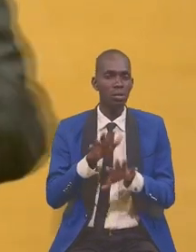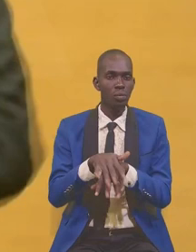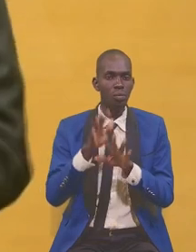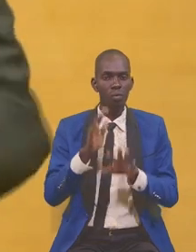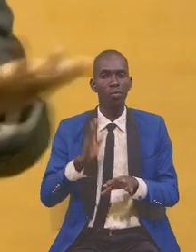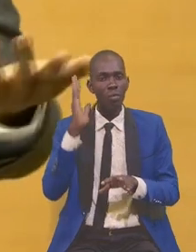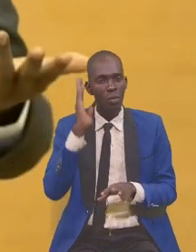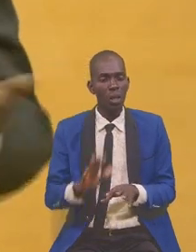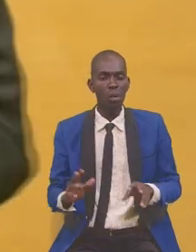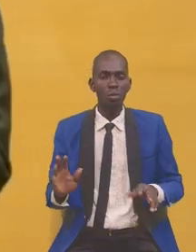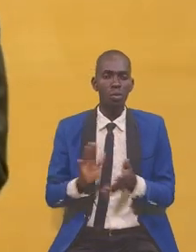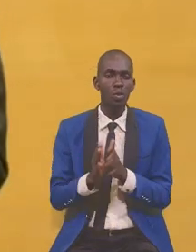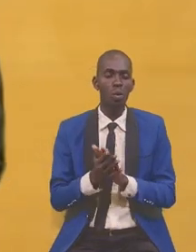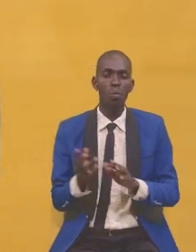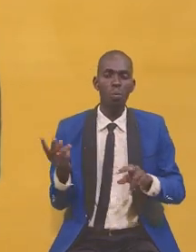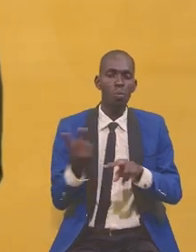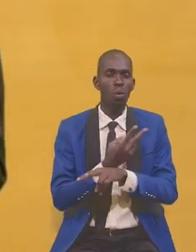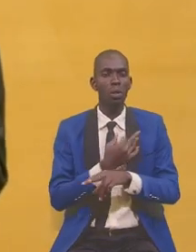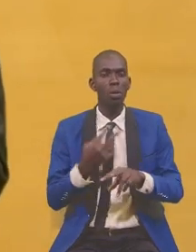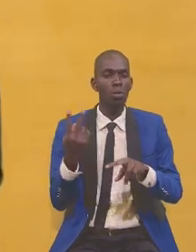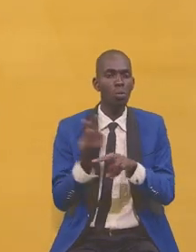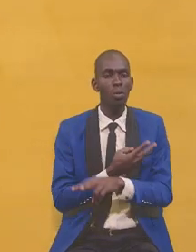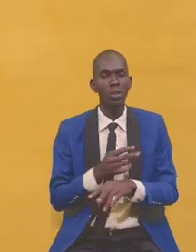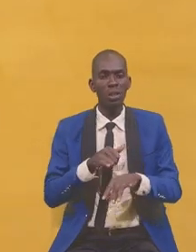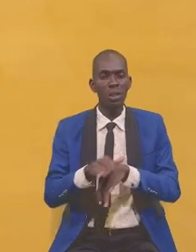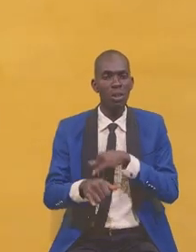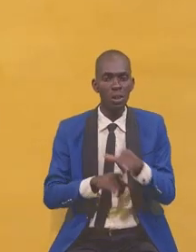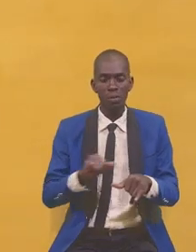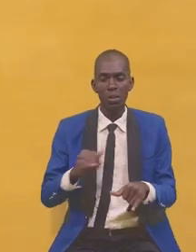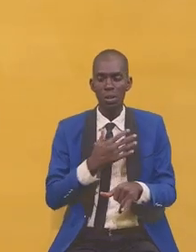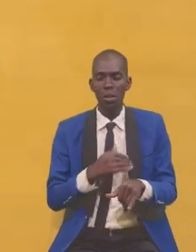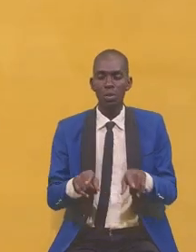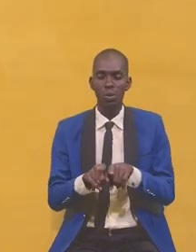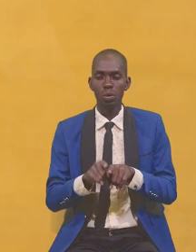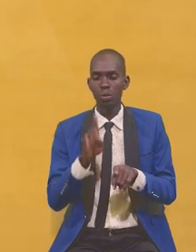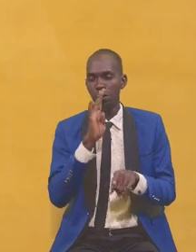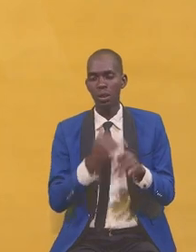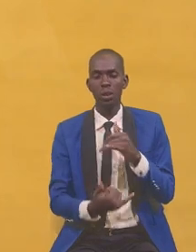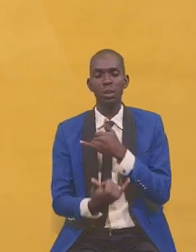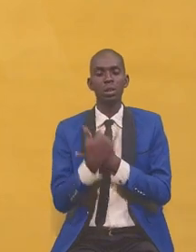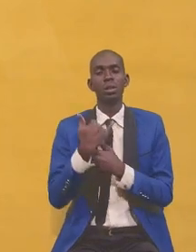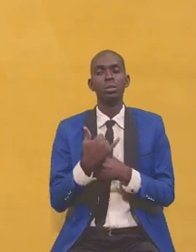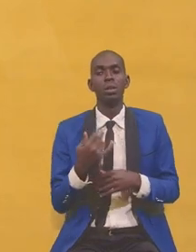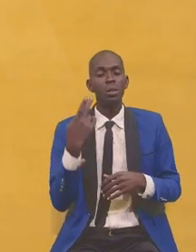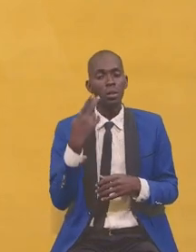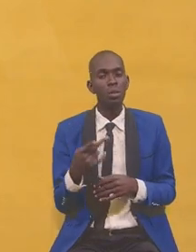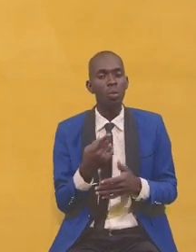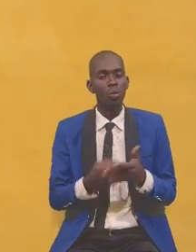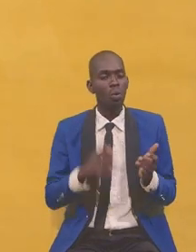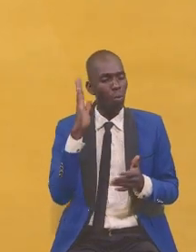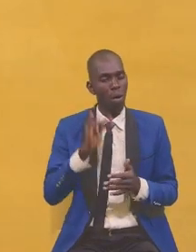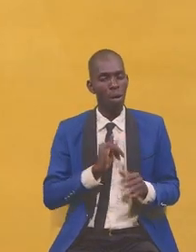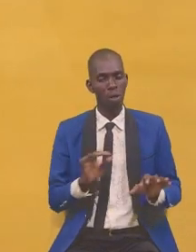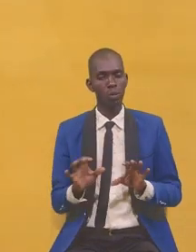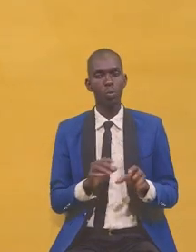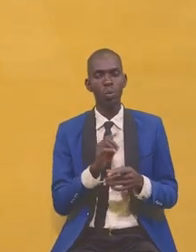shall wax worse and worse, deceiving and being deceived. What do I do when people who are sinful are